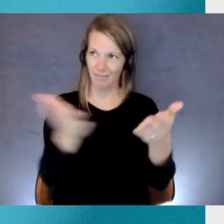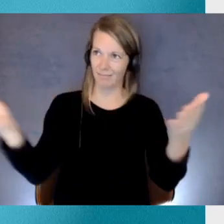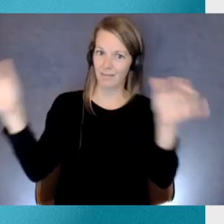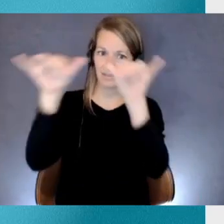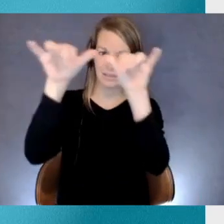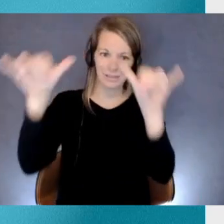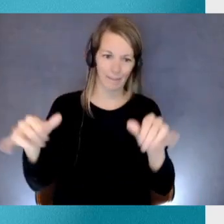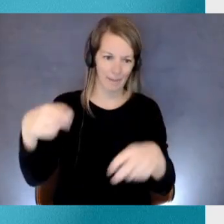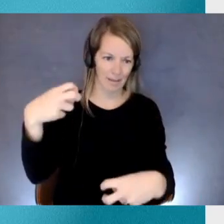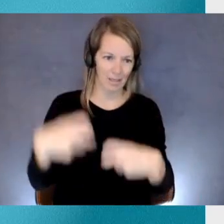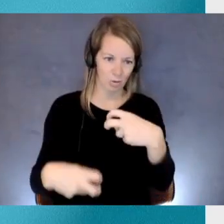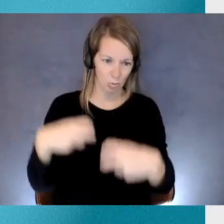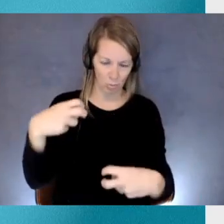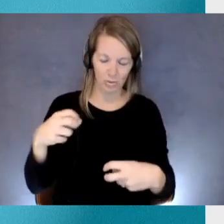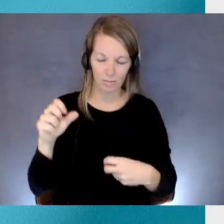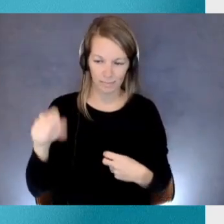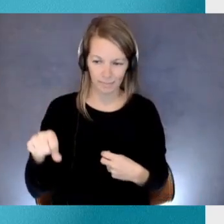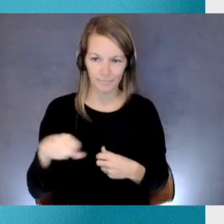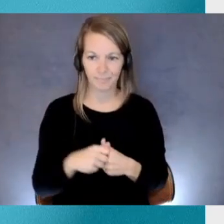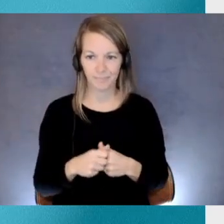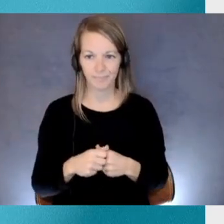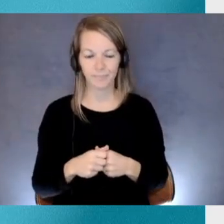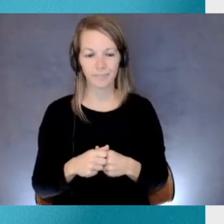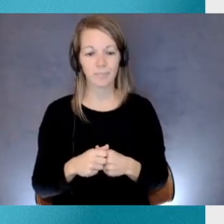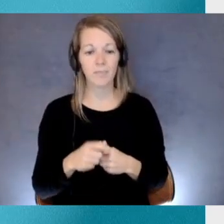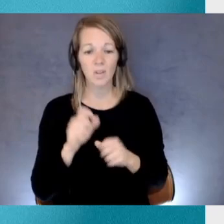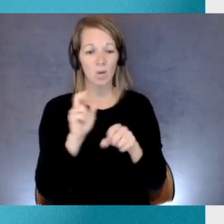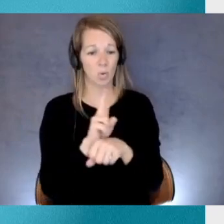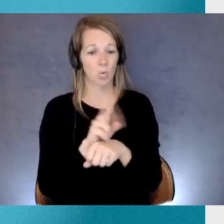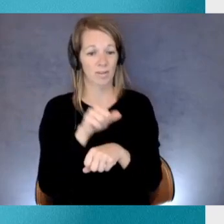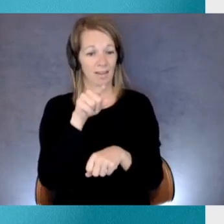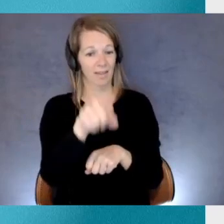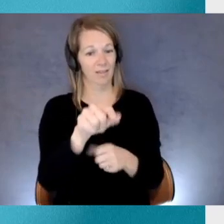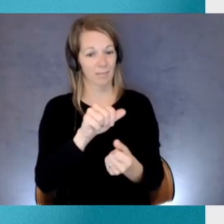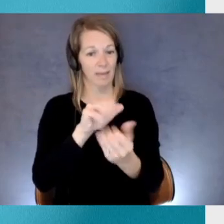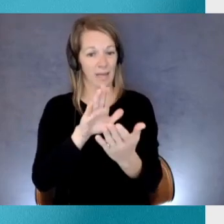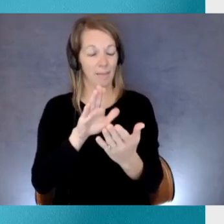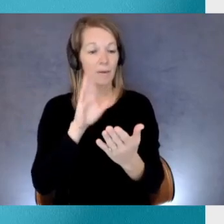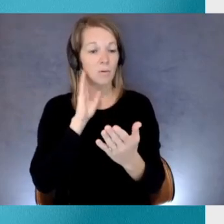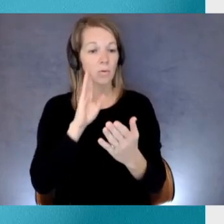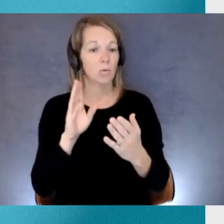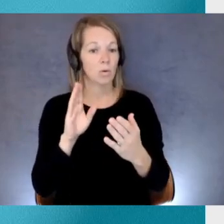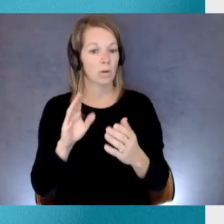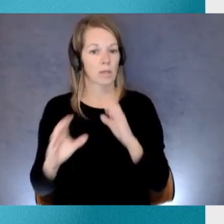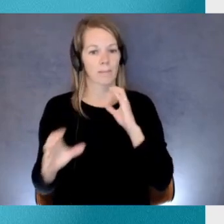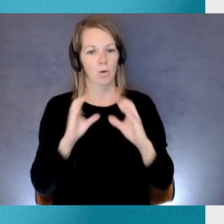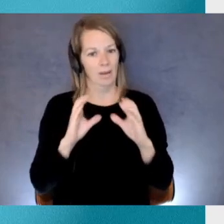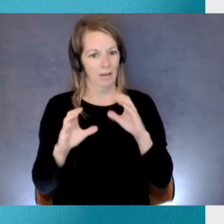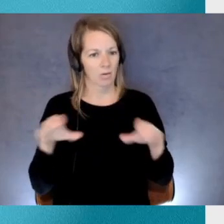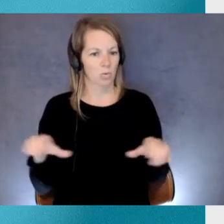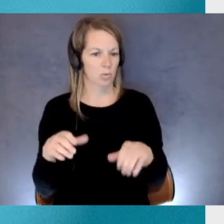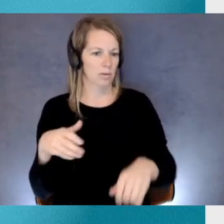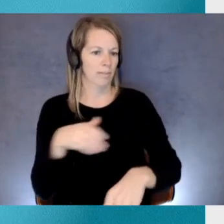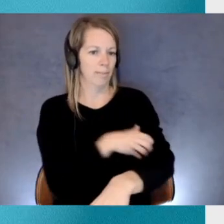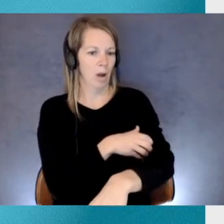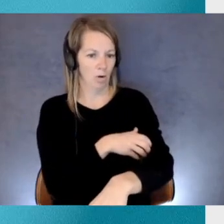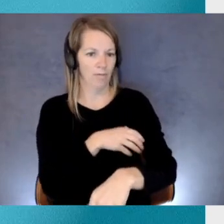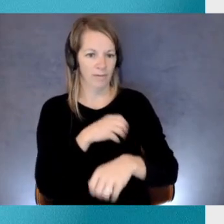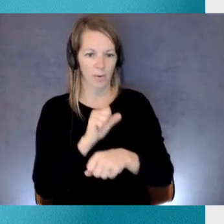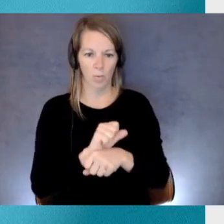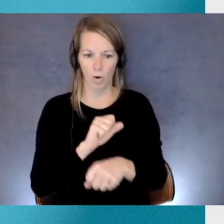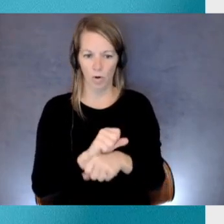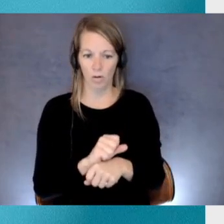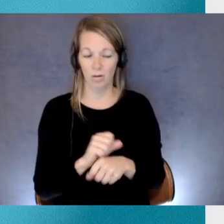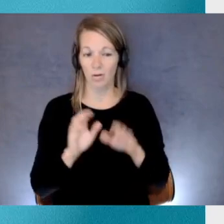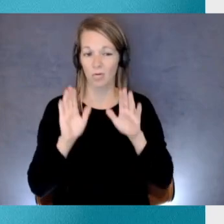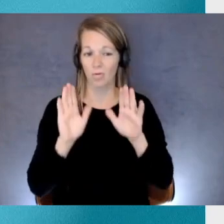a lot of systemic issues today, you can use this medium as a way to communicate that and do some powerful activist work. So here's a great